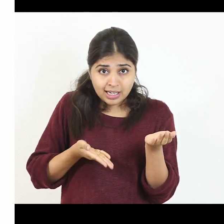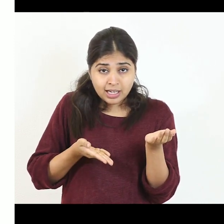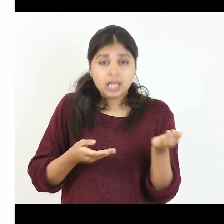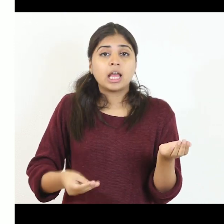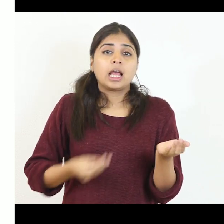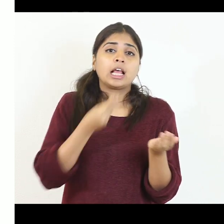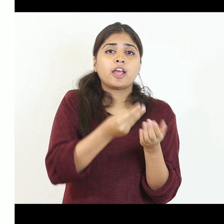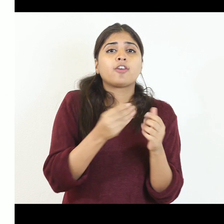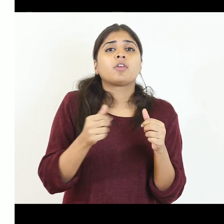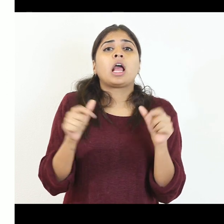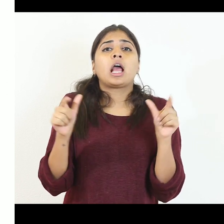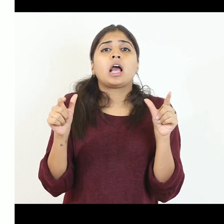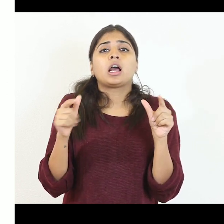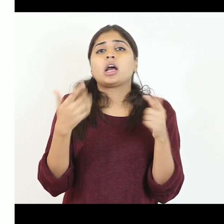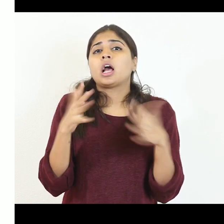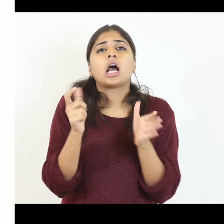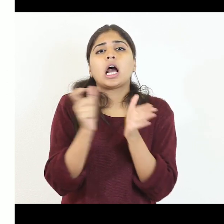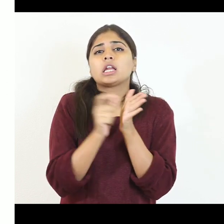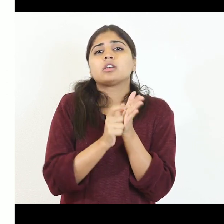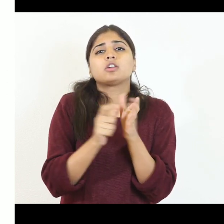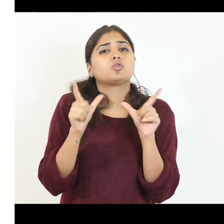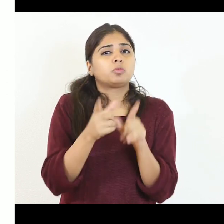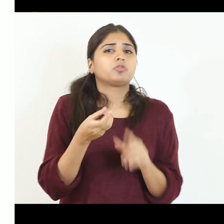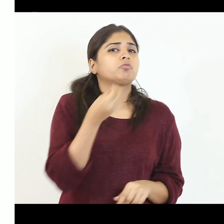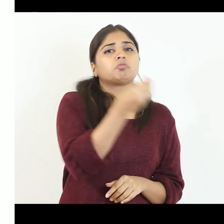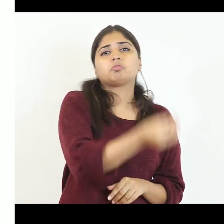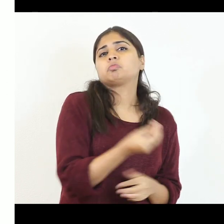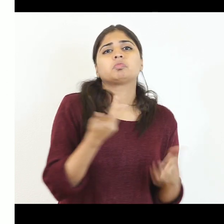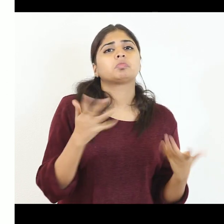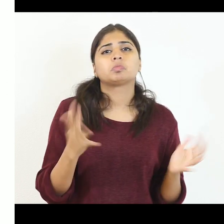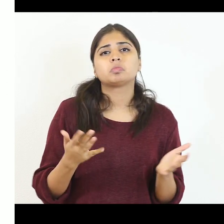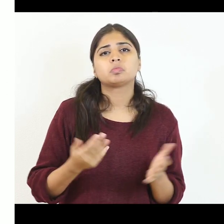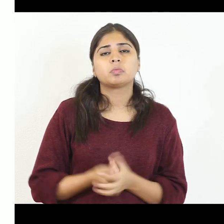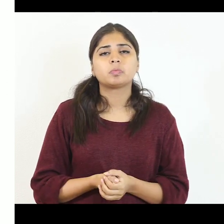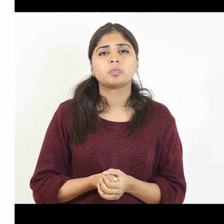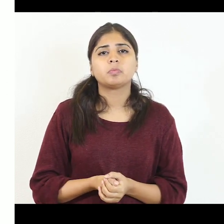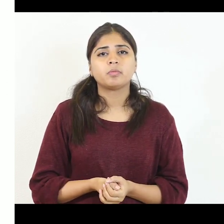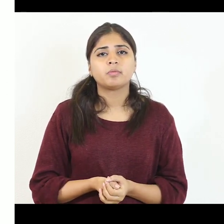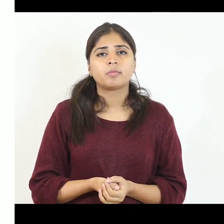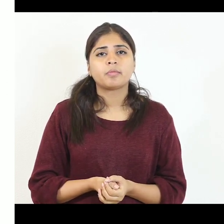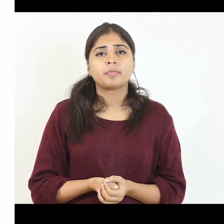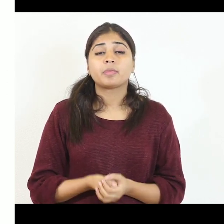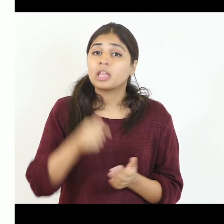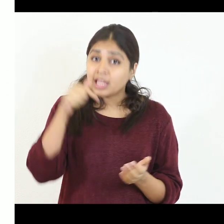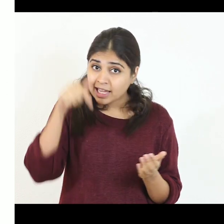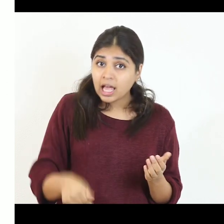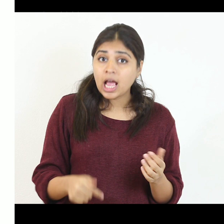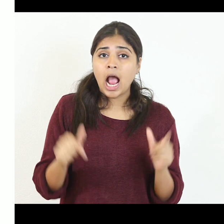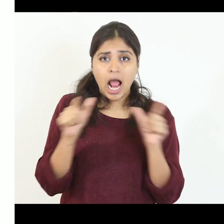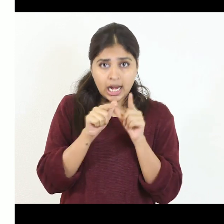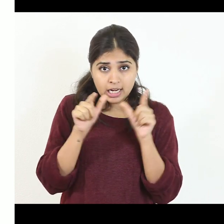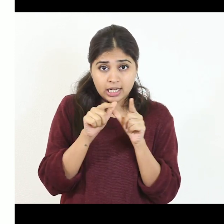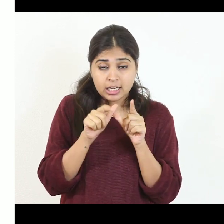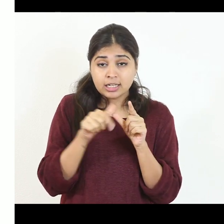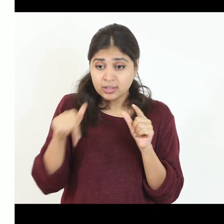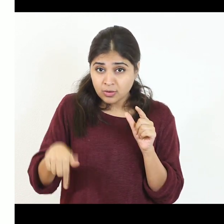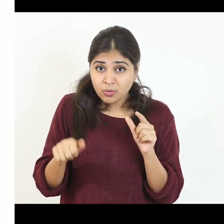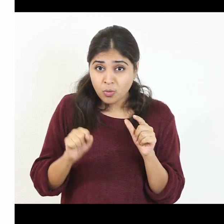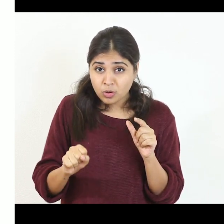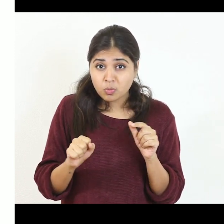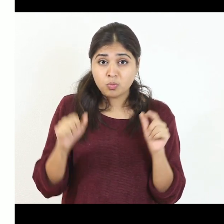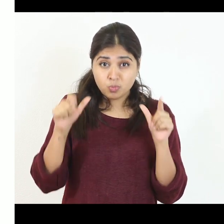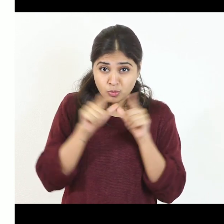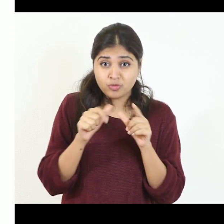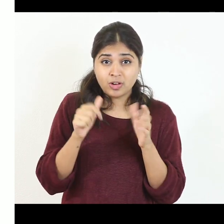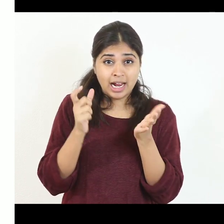So to obtain their address proof, work is on the urgency basis. Otherwise, the impact will be that the salary account